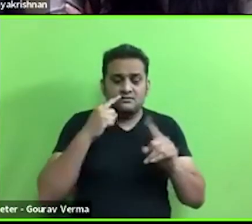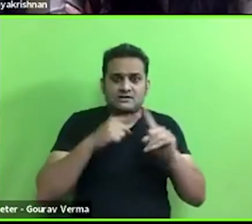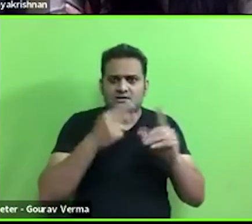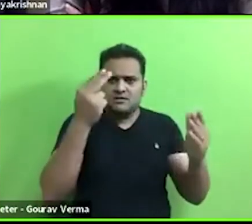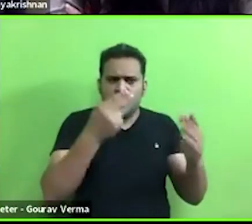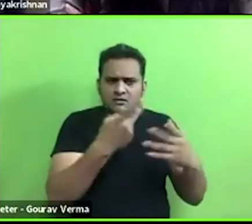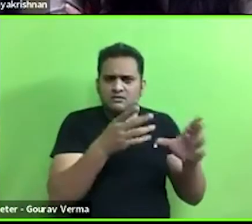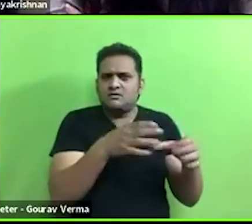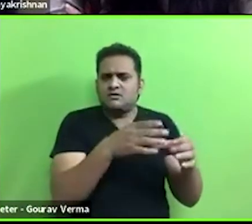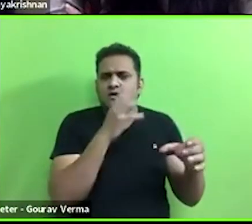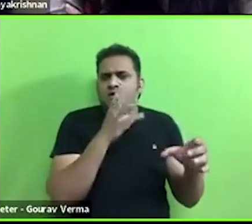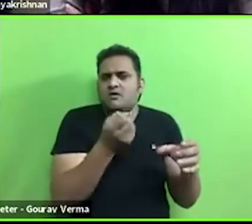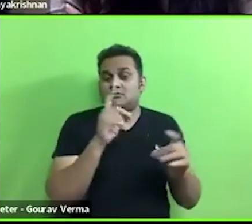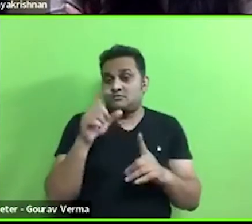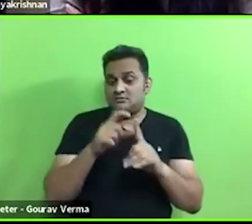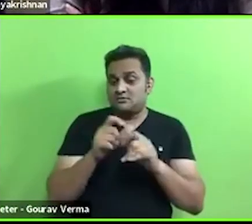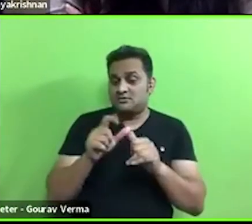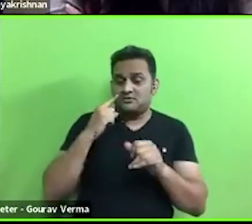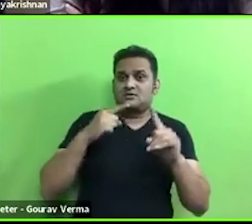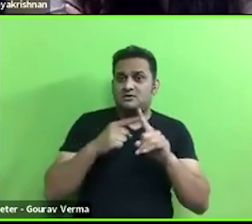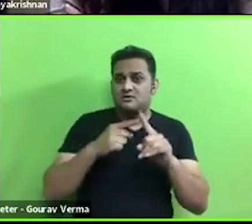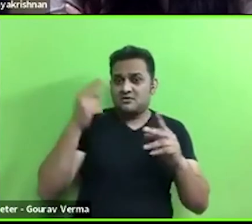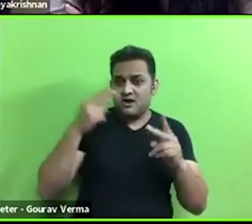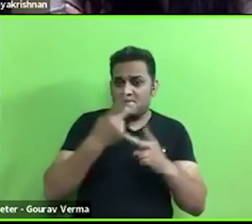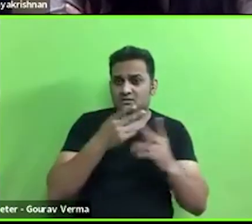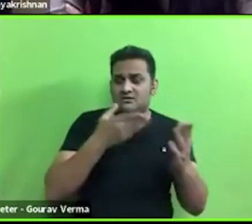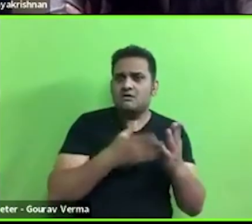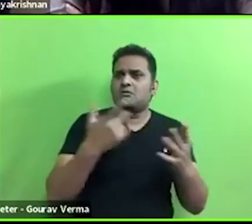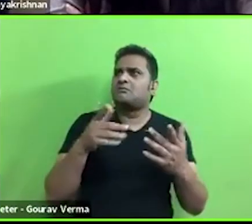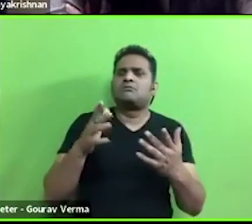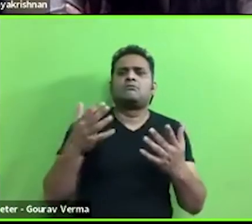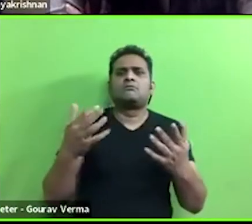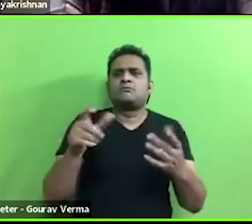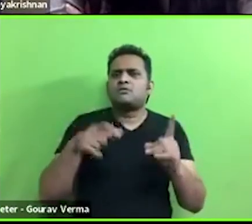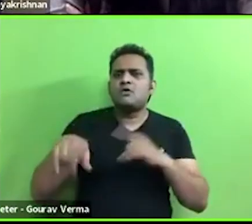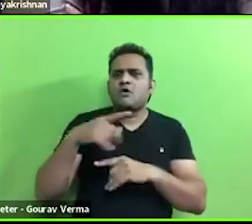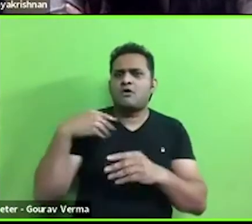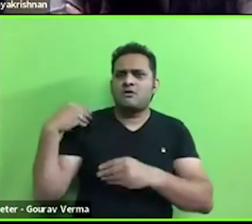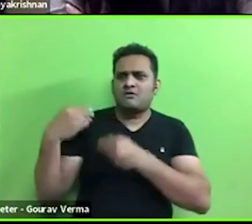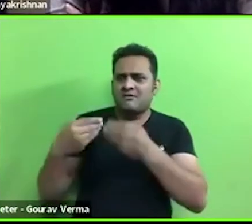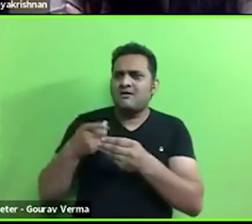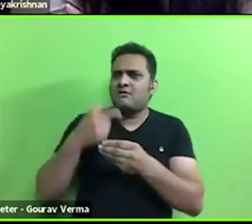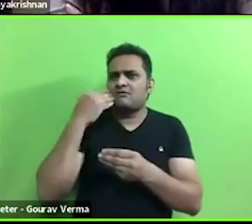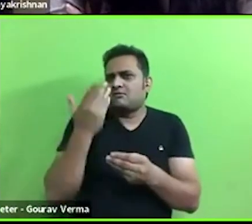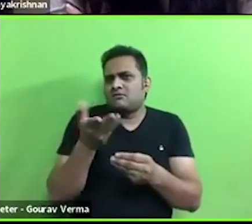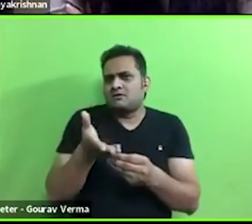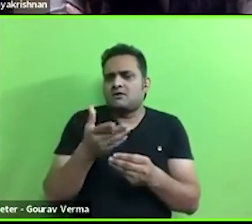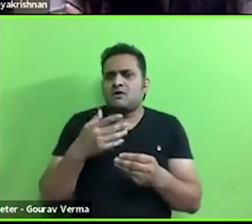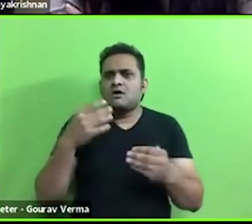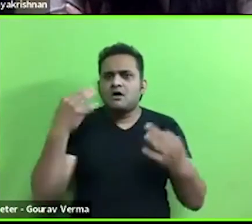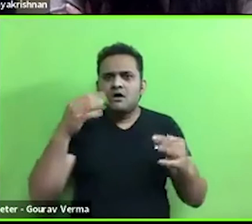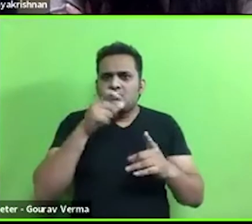me, Dalit art form is everyday appropriated by the classical people, because that's essentially an art form of the people,